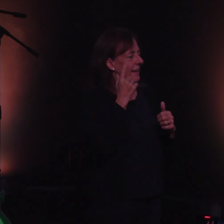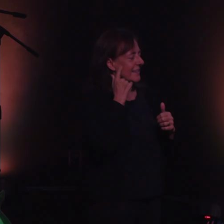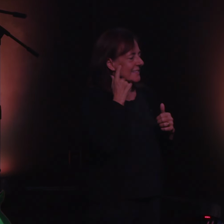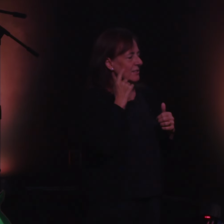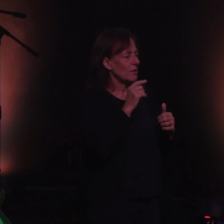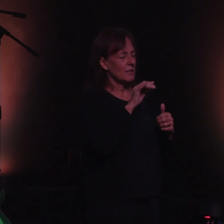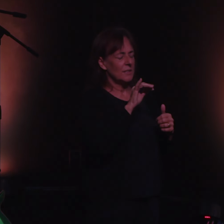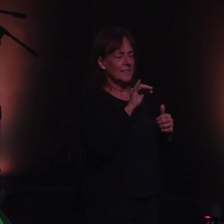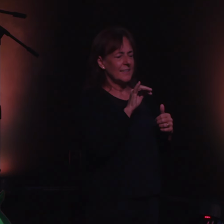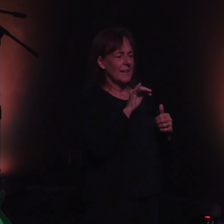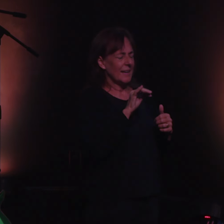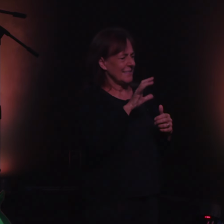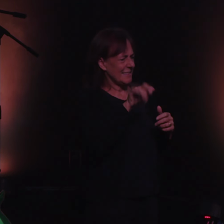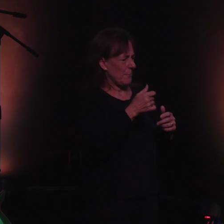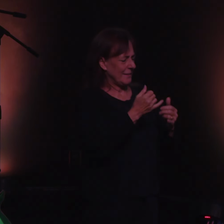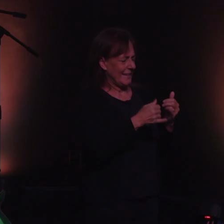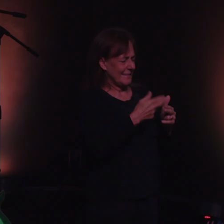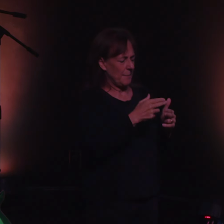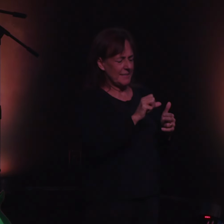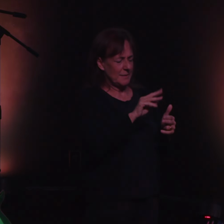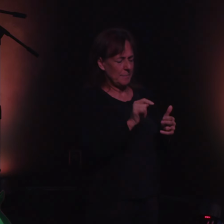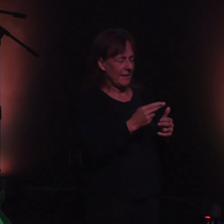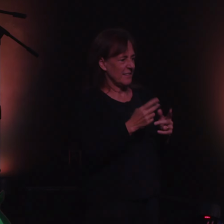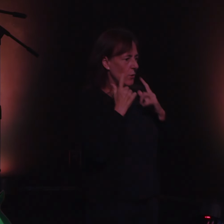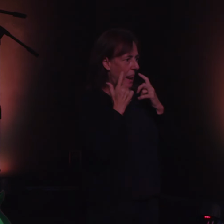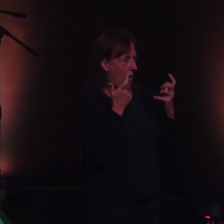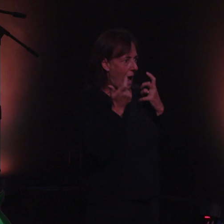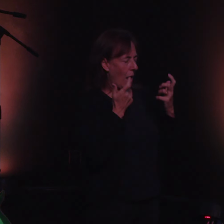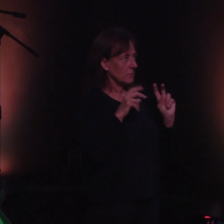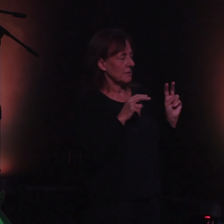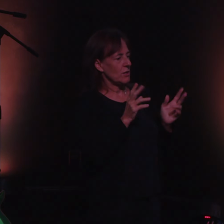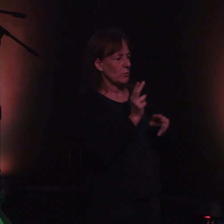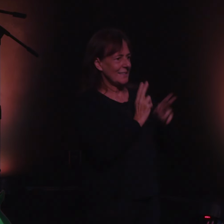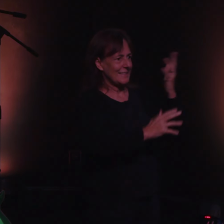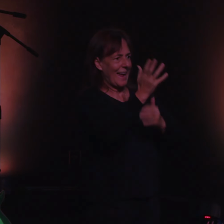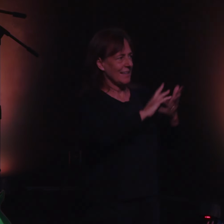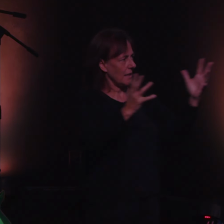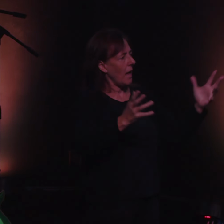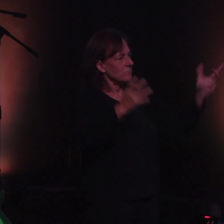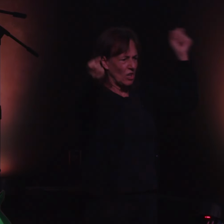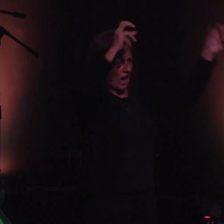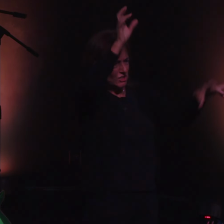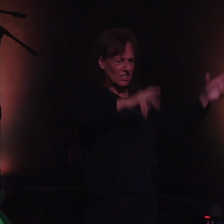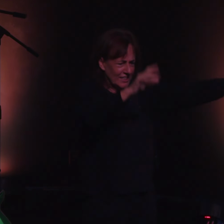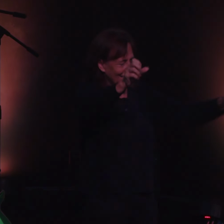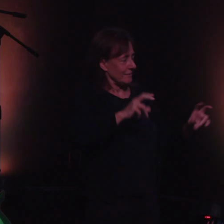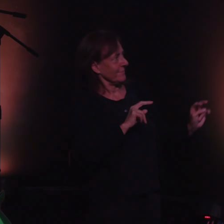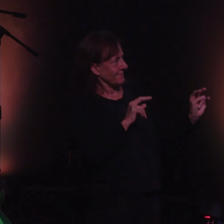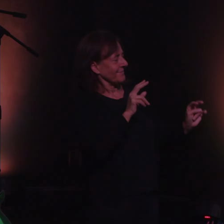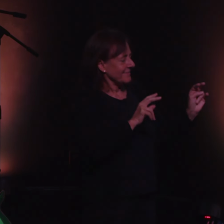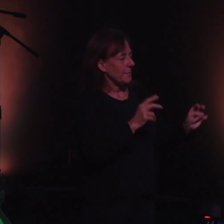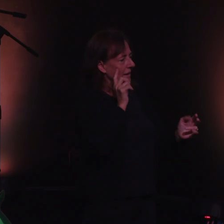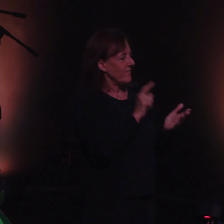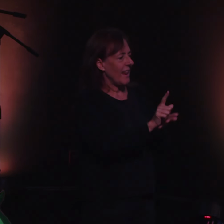I love the way he preaches. He's very loud, which I really like. He uses his hands a lot, which I really like. And so I just